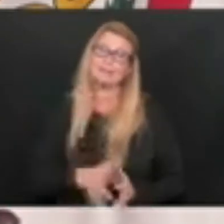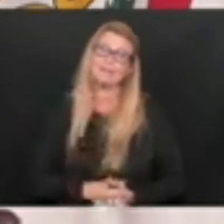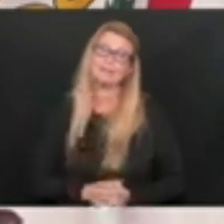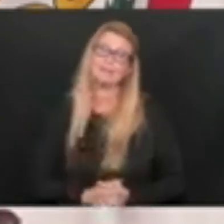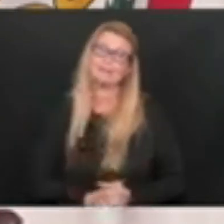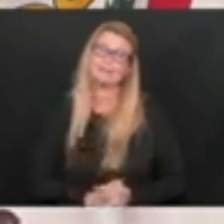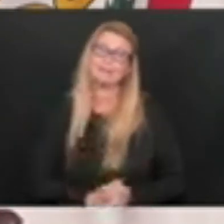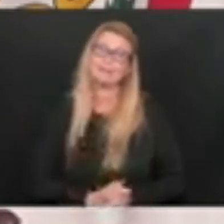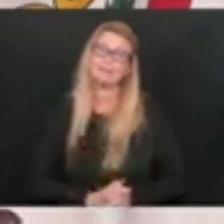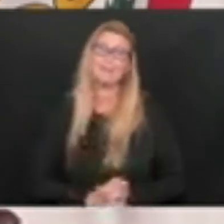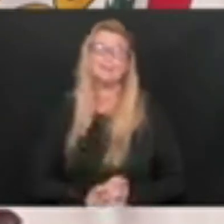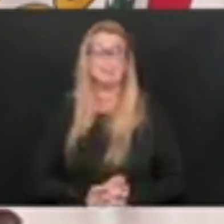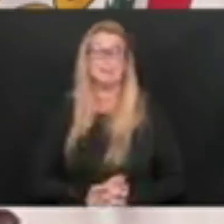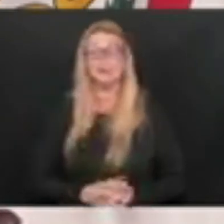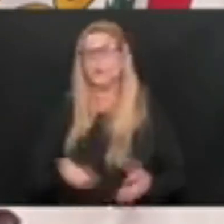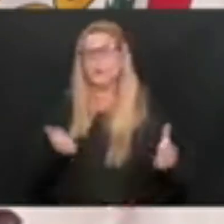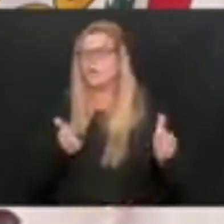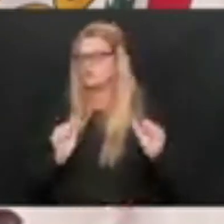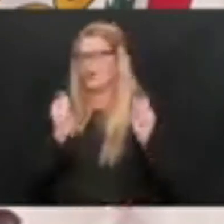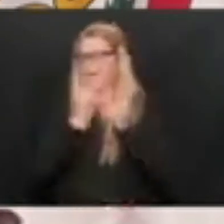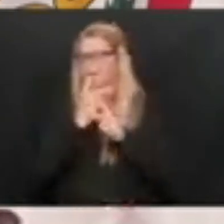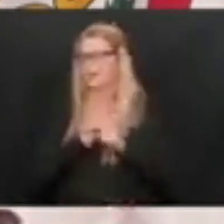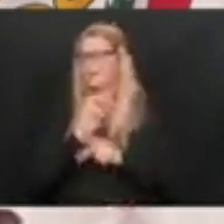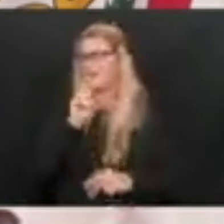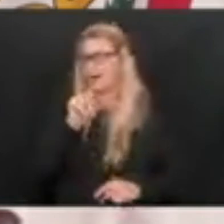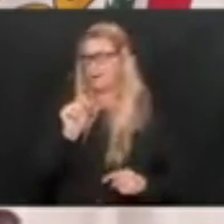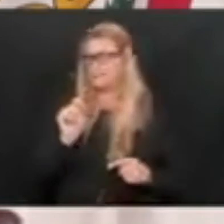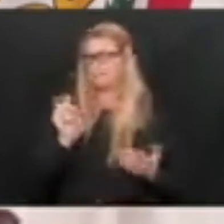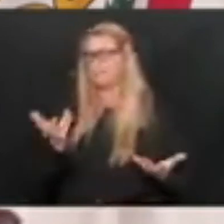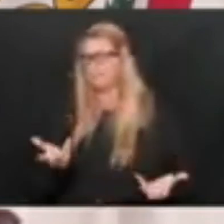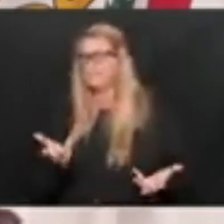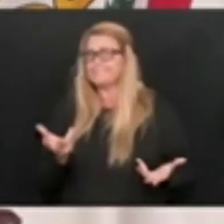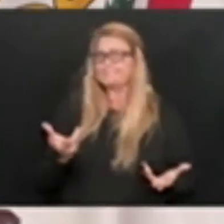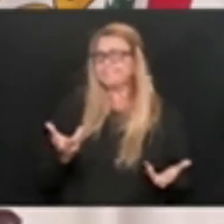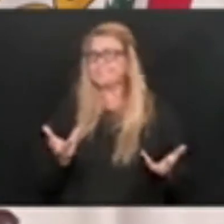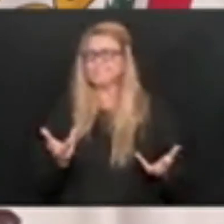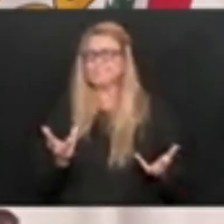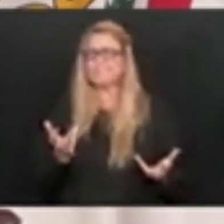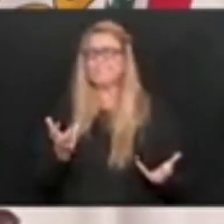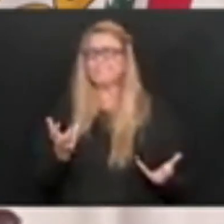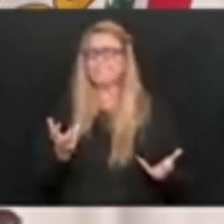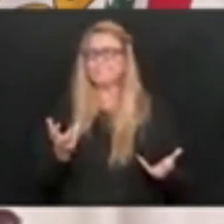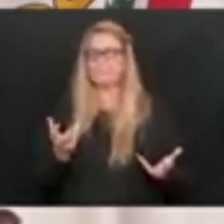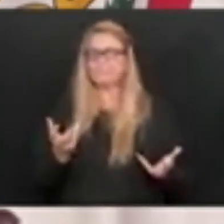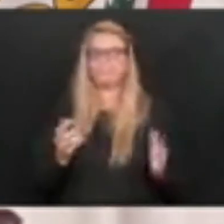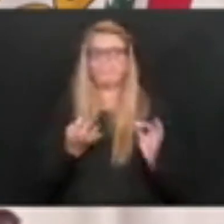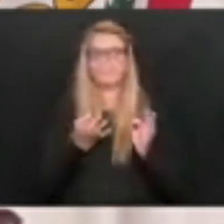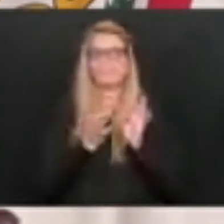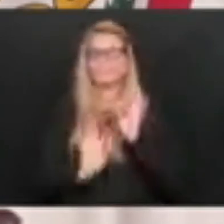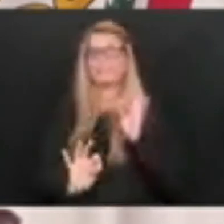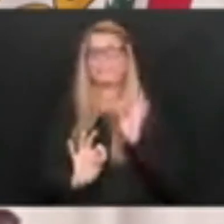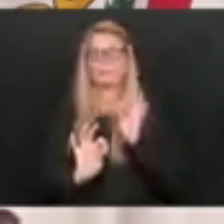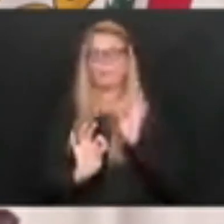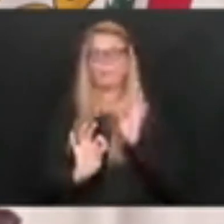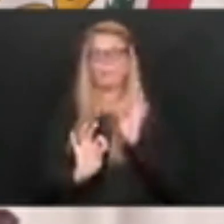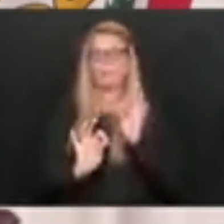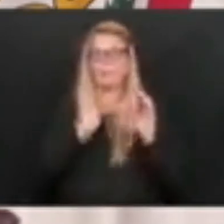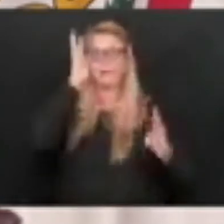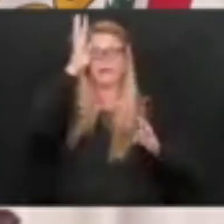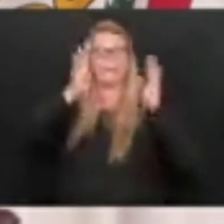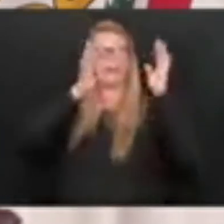so we're trying to figure it out, you know, just the simple act of trying to come up